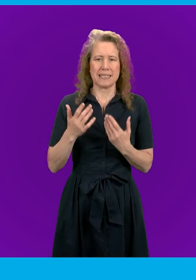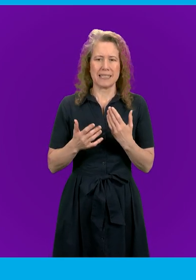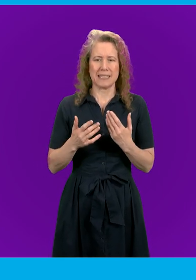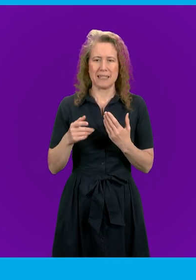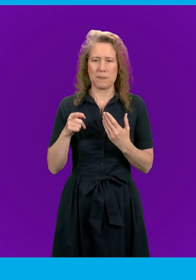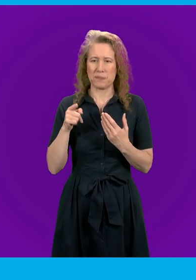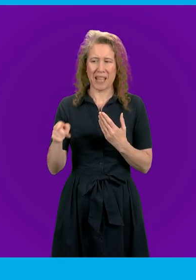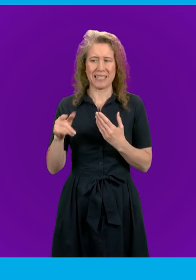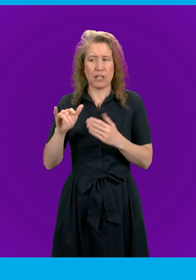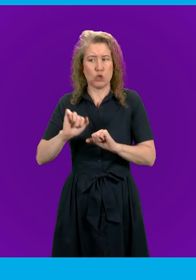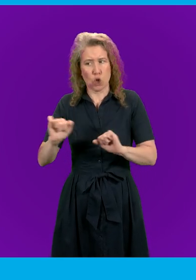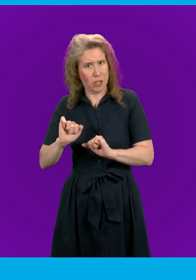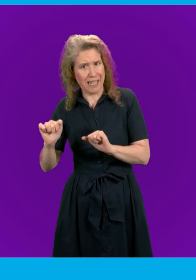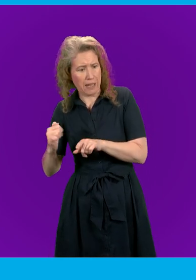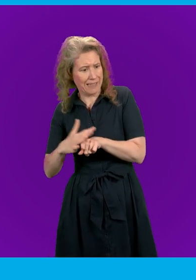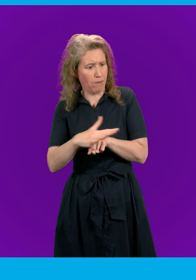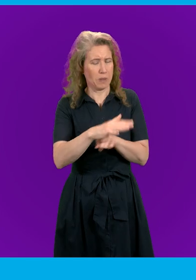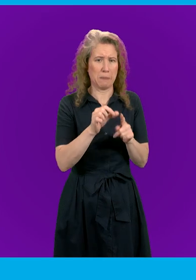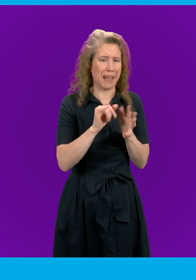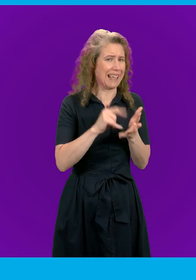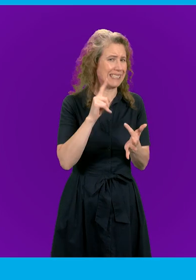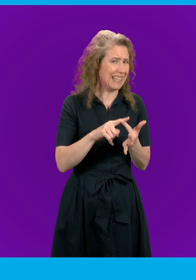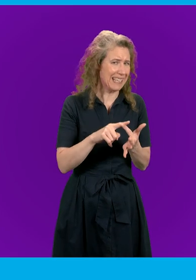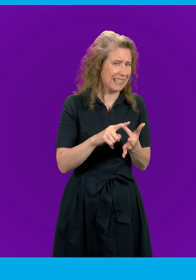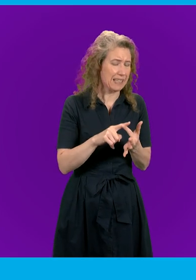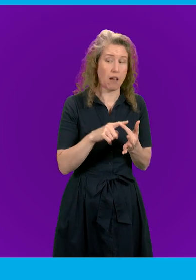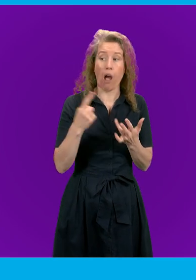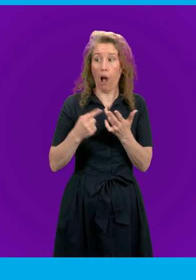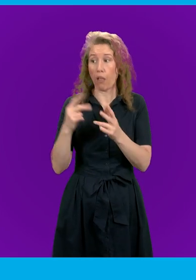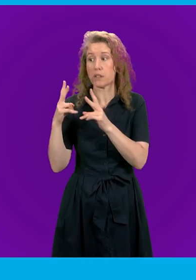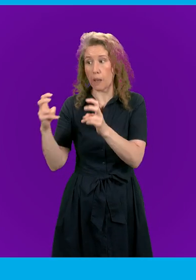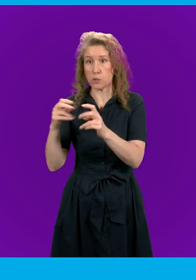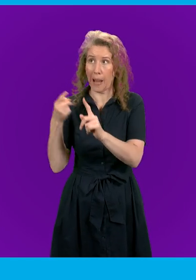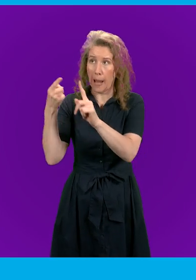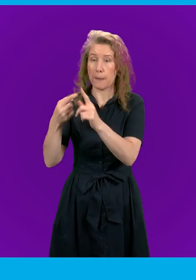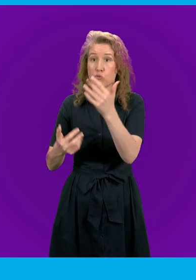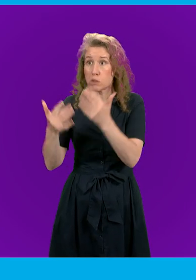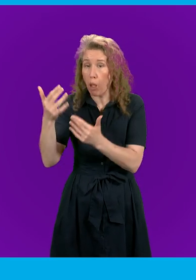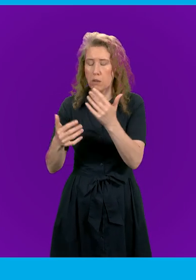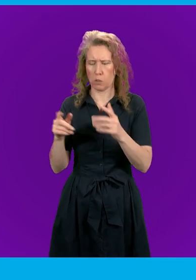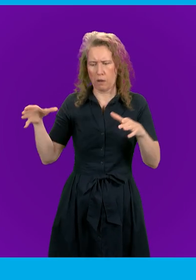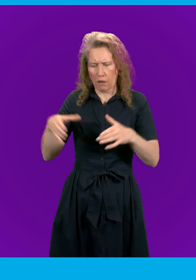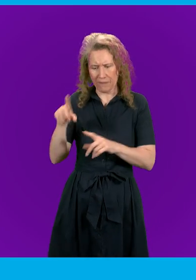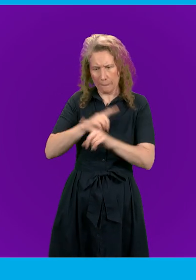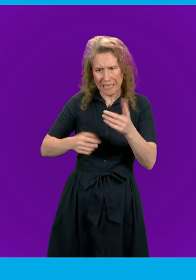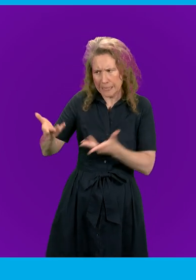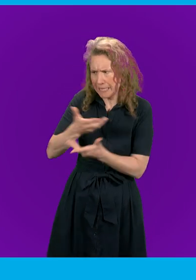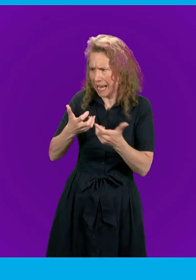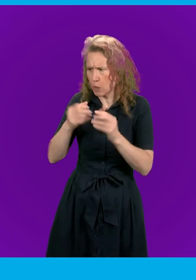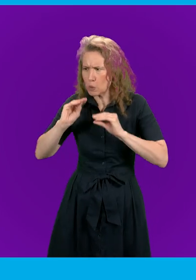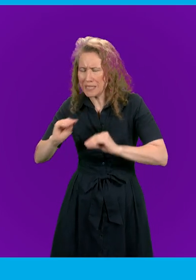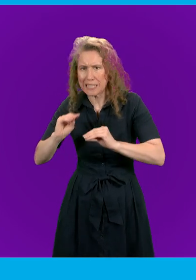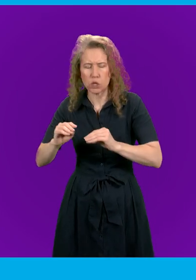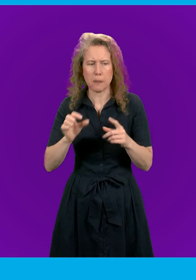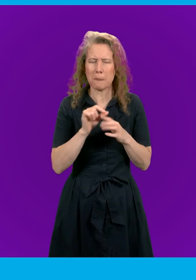expanded to PSE in the same way. So because other subjects are results driven, we would have meetings about the way that you're delivering things. And I do think